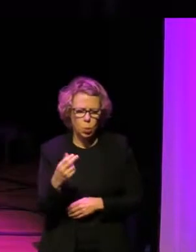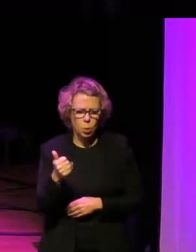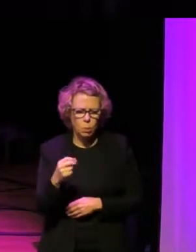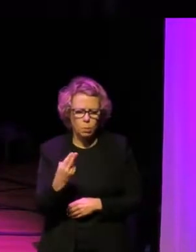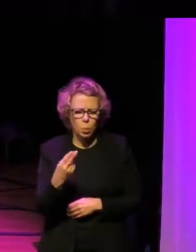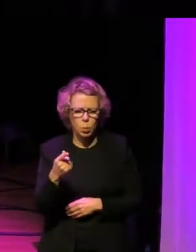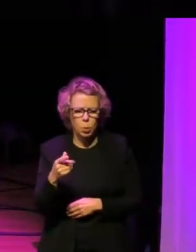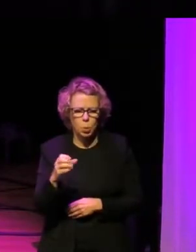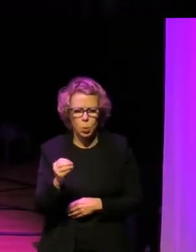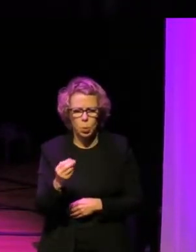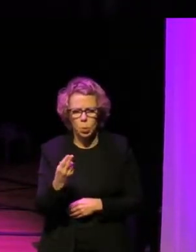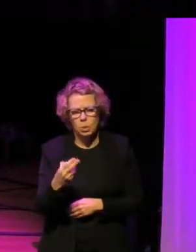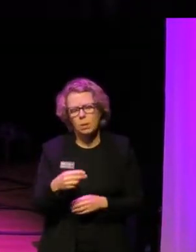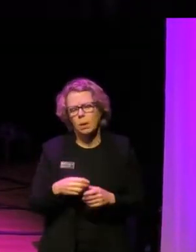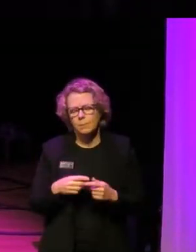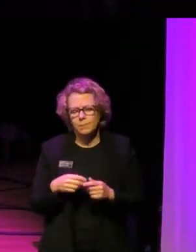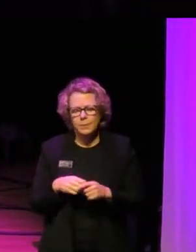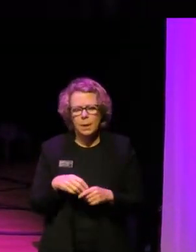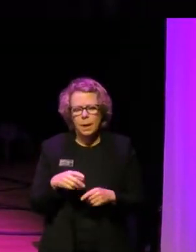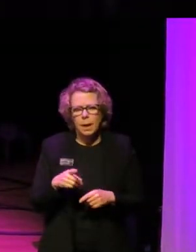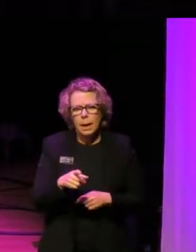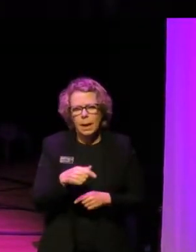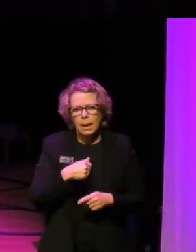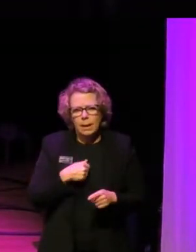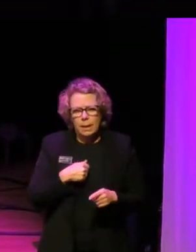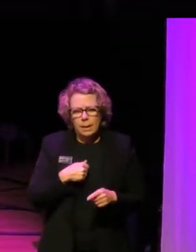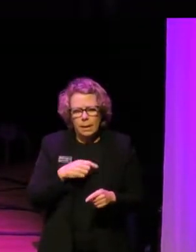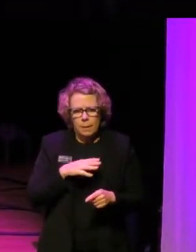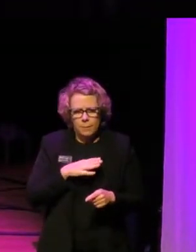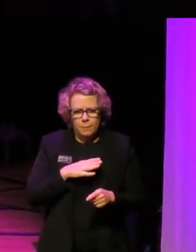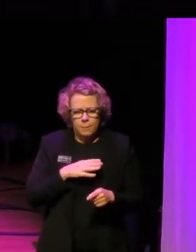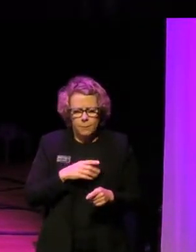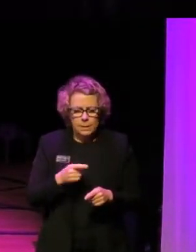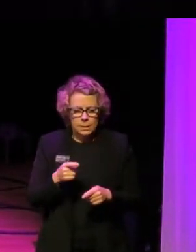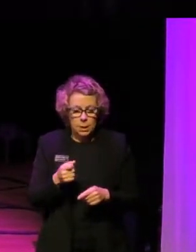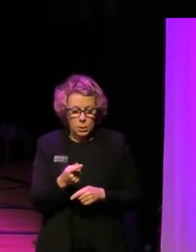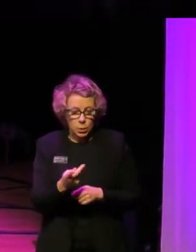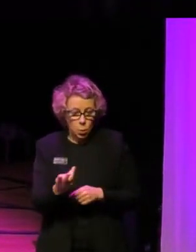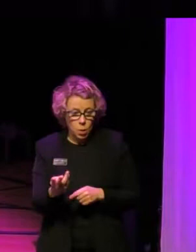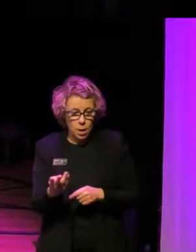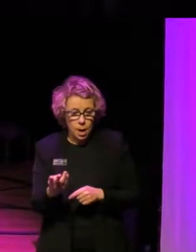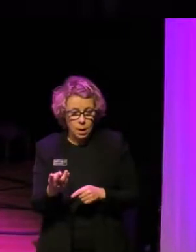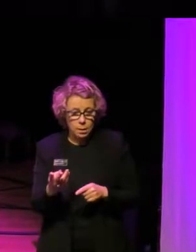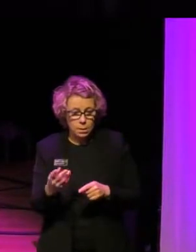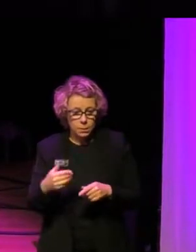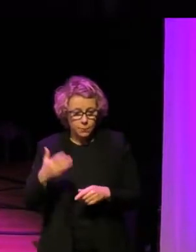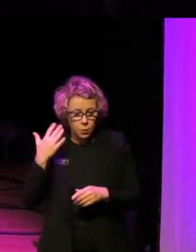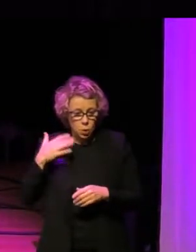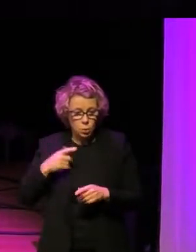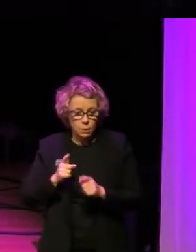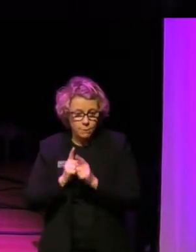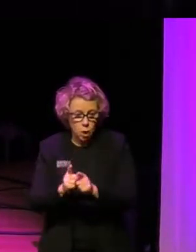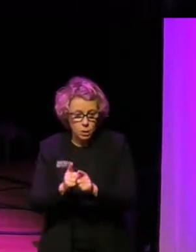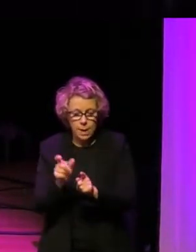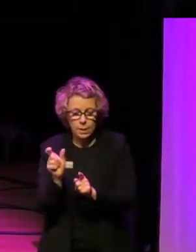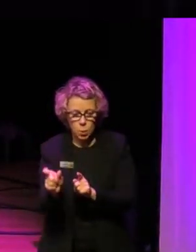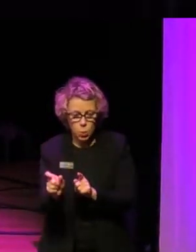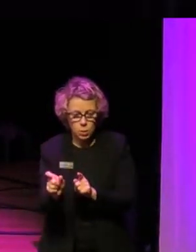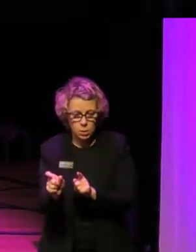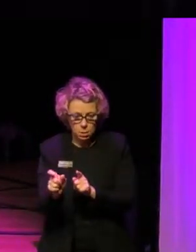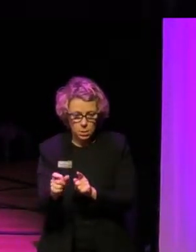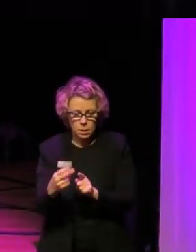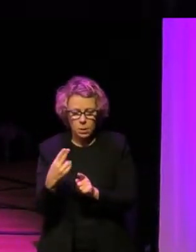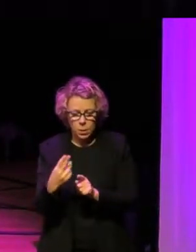Ancient societies operated on the basis of Ubuntu. My relationship with the next person